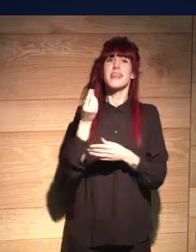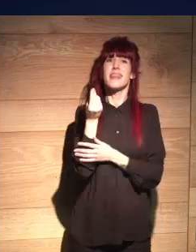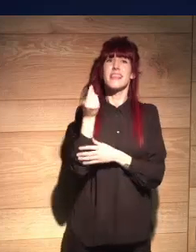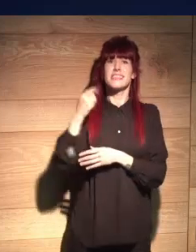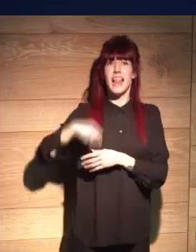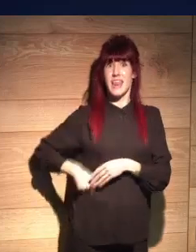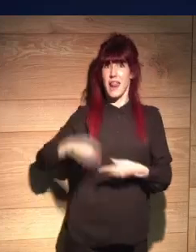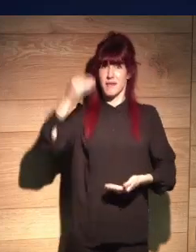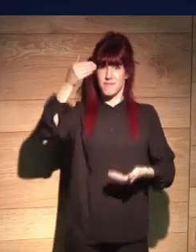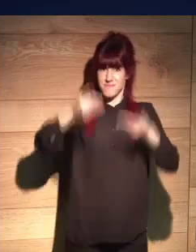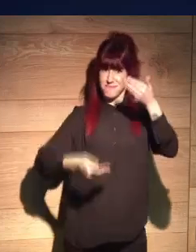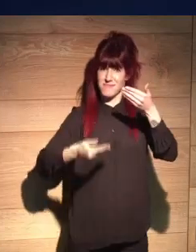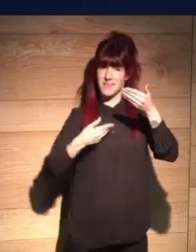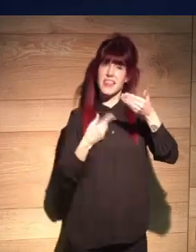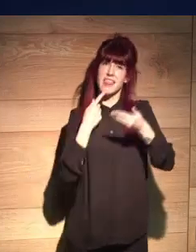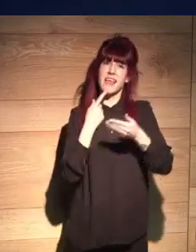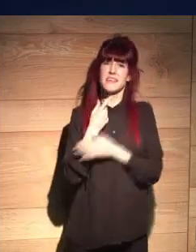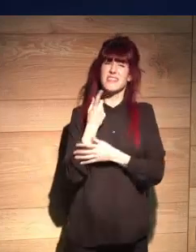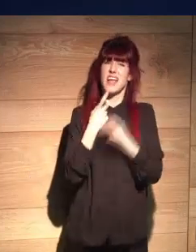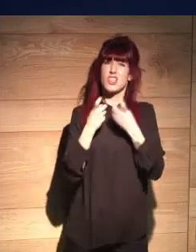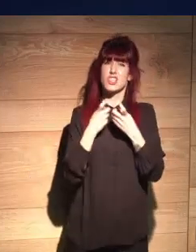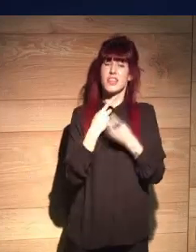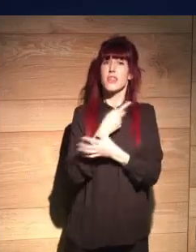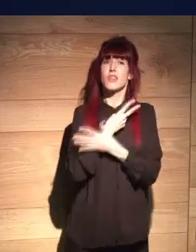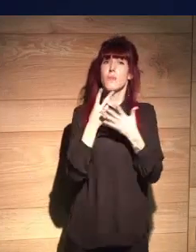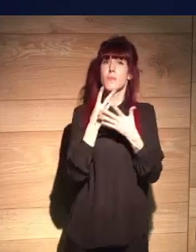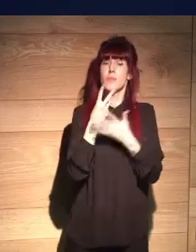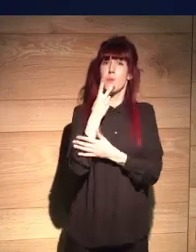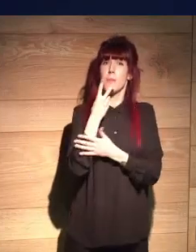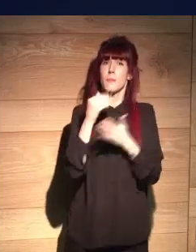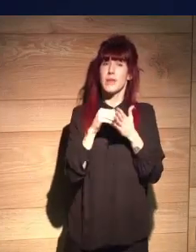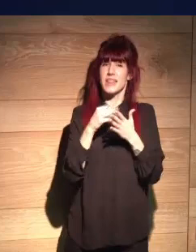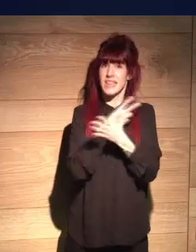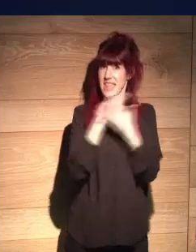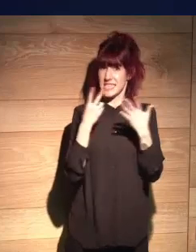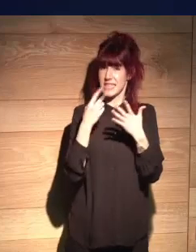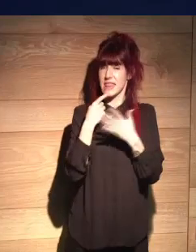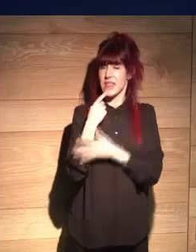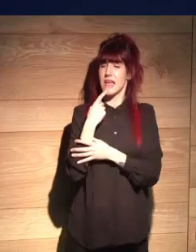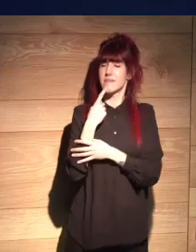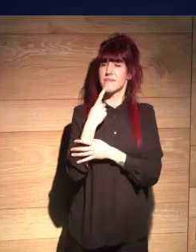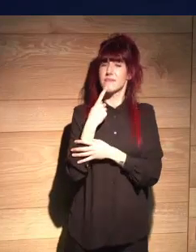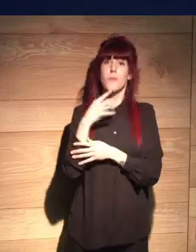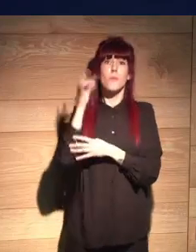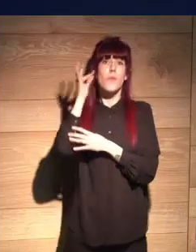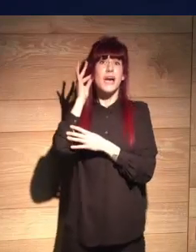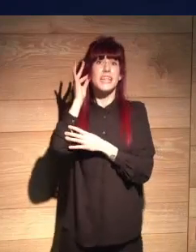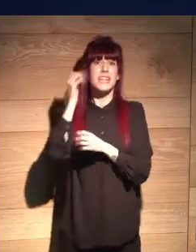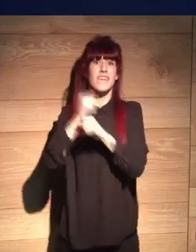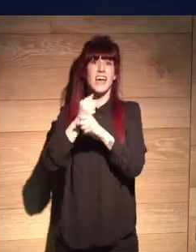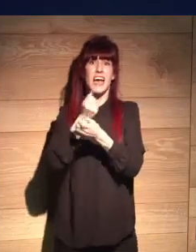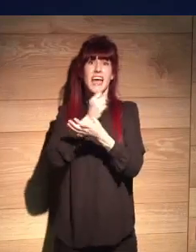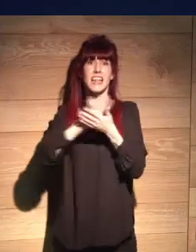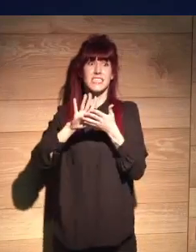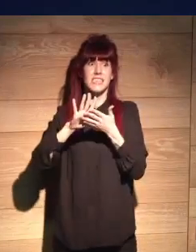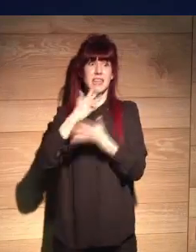the wage gap. According to the last data of Eurostat, from the salary gap in Spain makes that